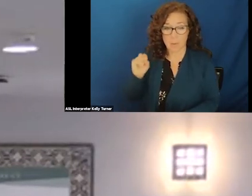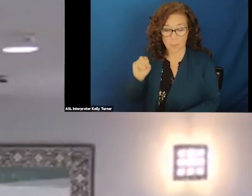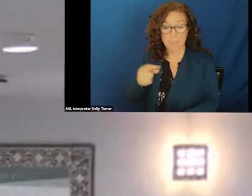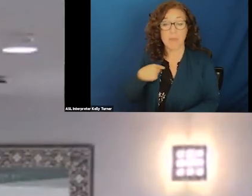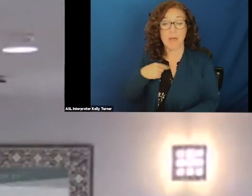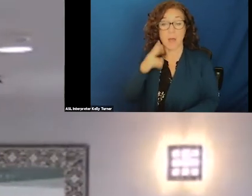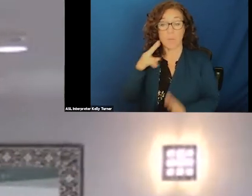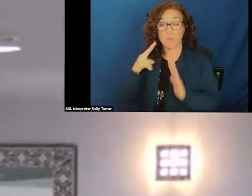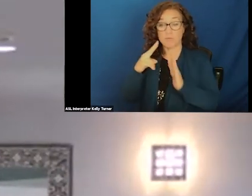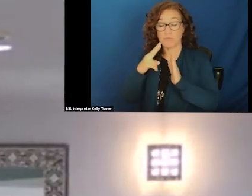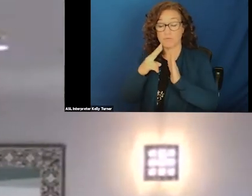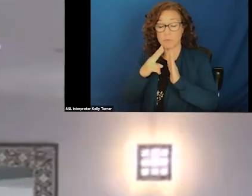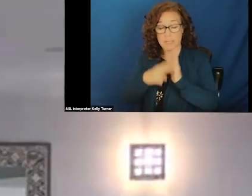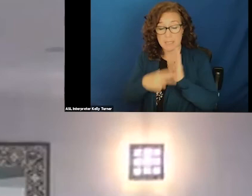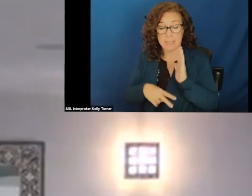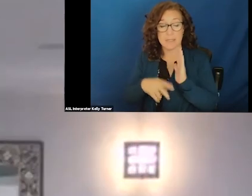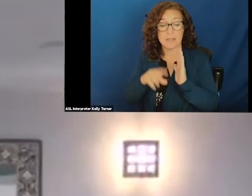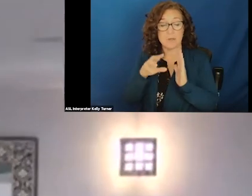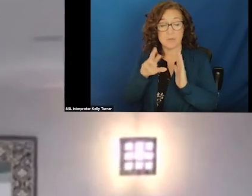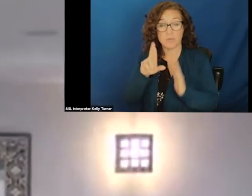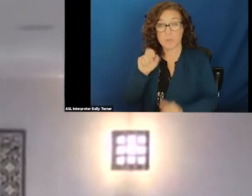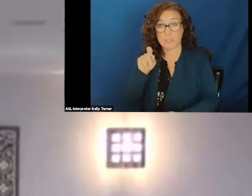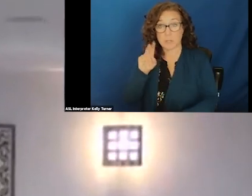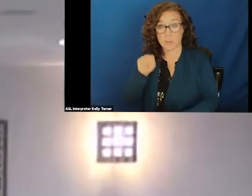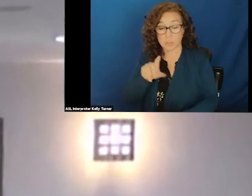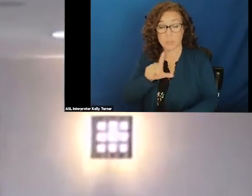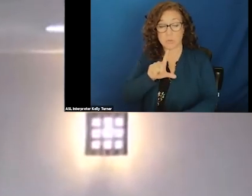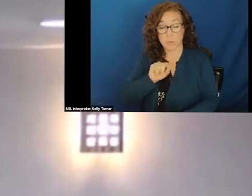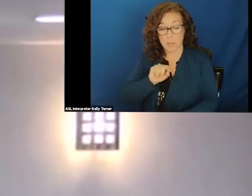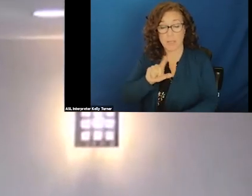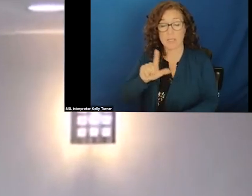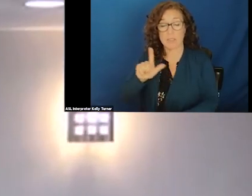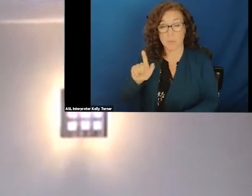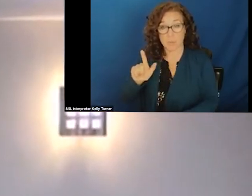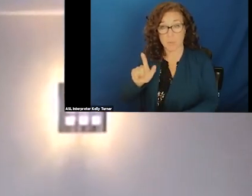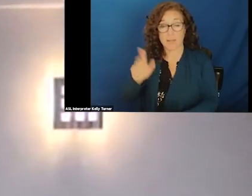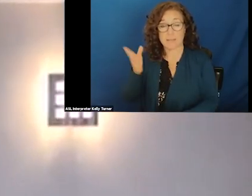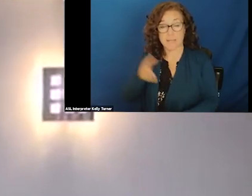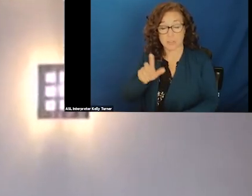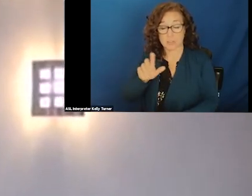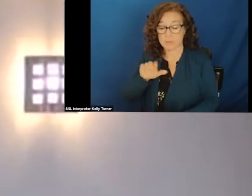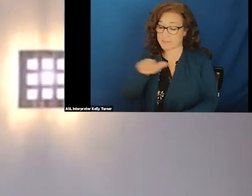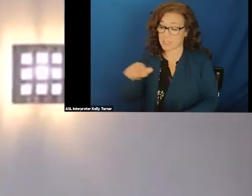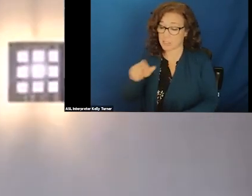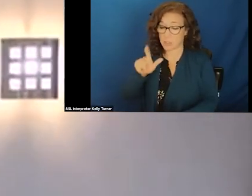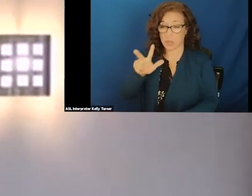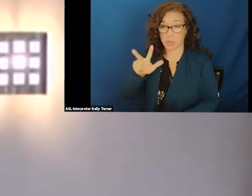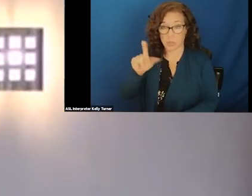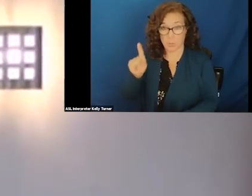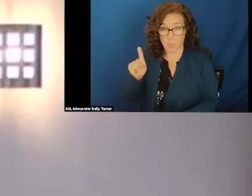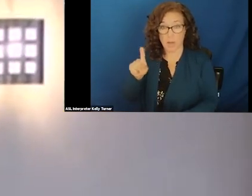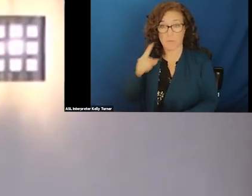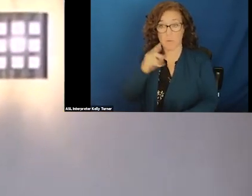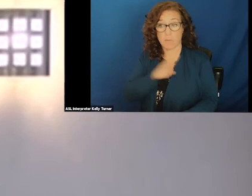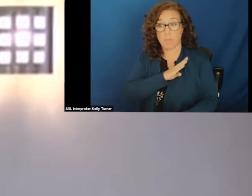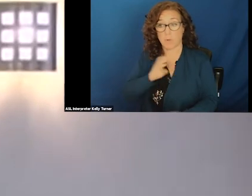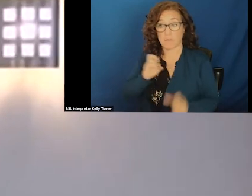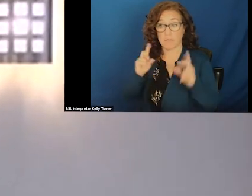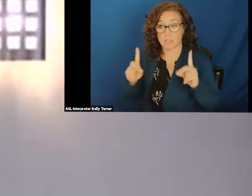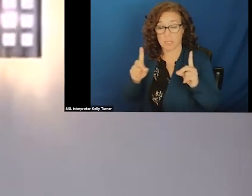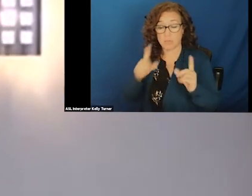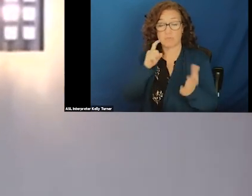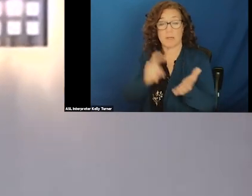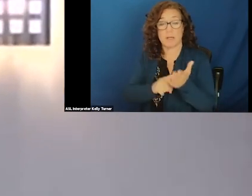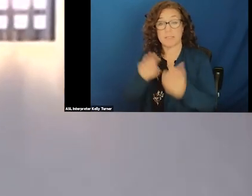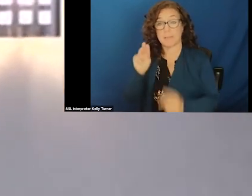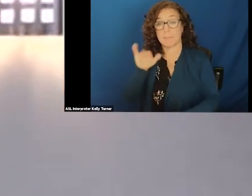21-31 of the Board of Education recognizing May as Employee Appreciation Month, the Santa Barbara Unified School District.